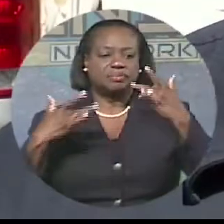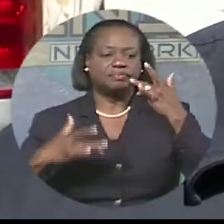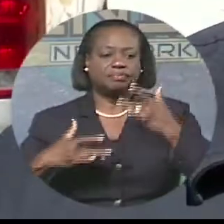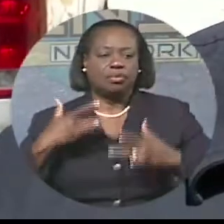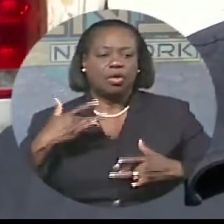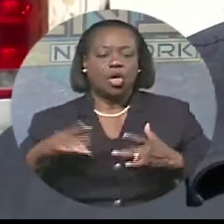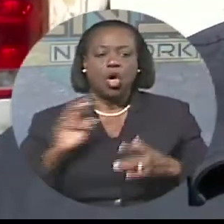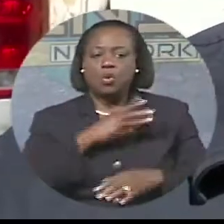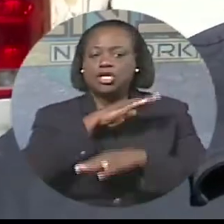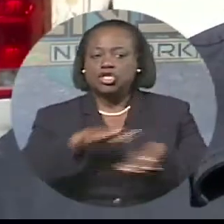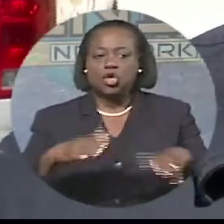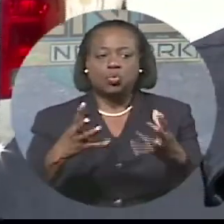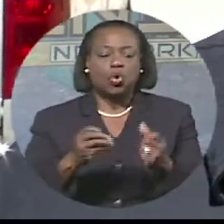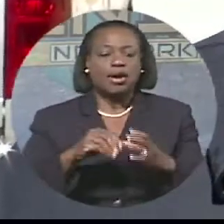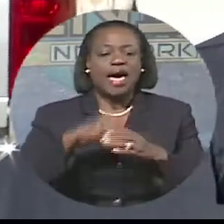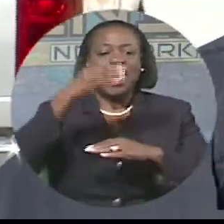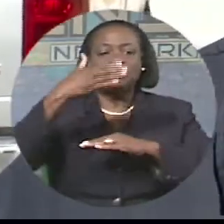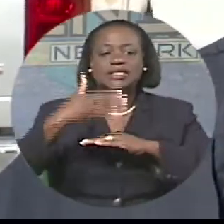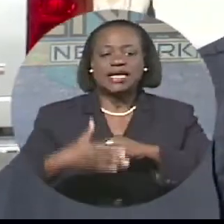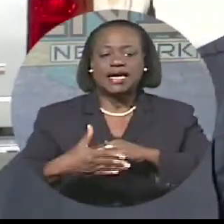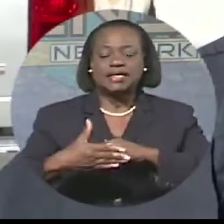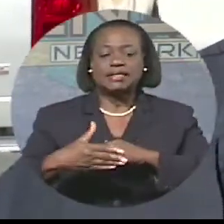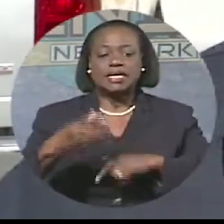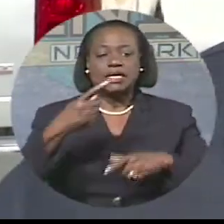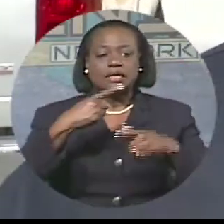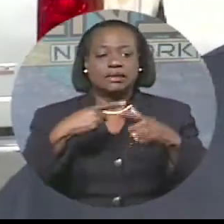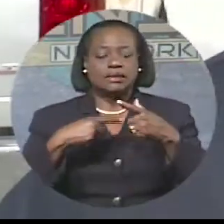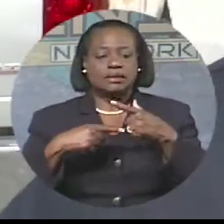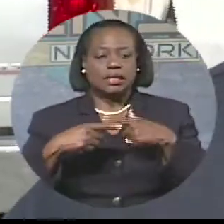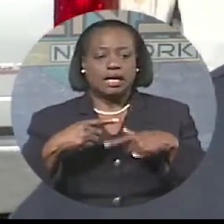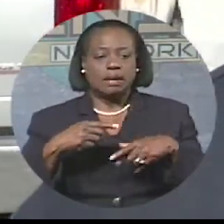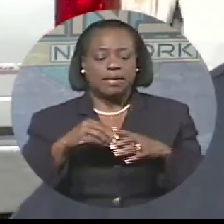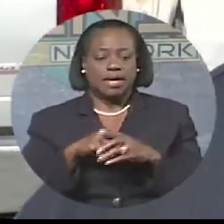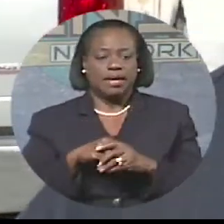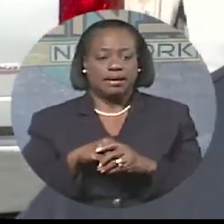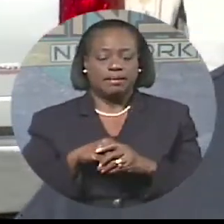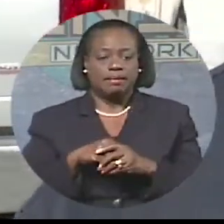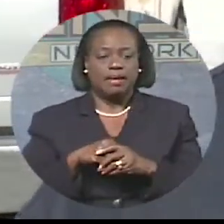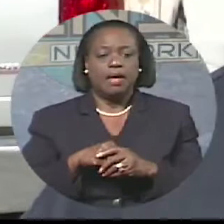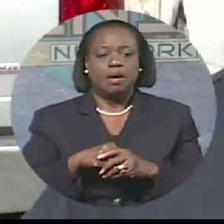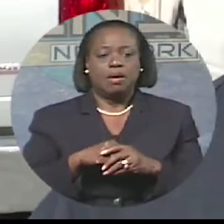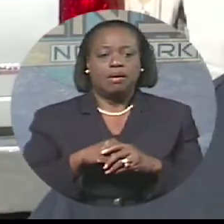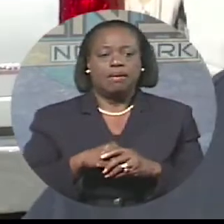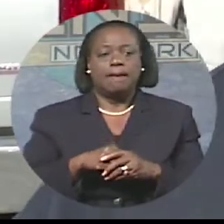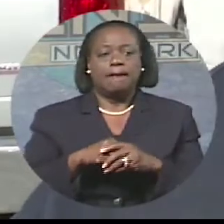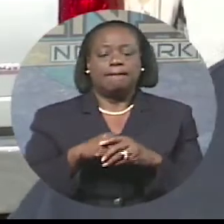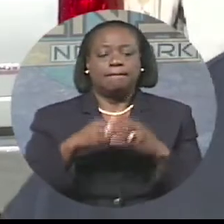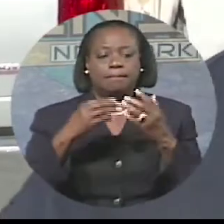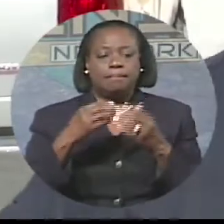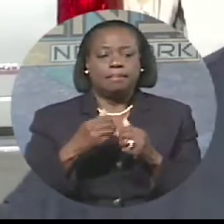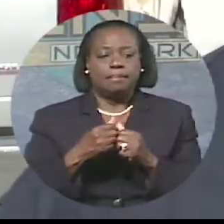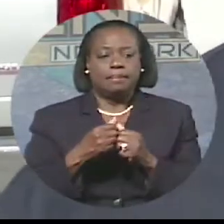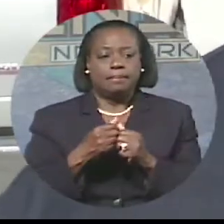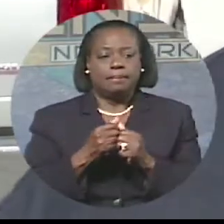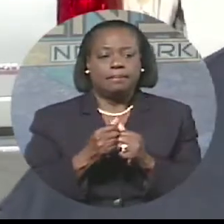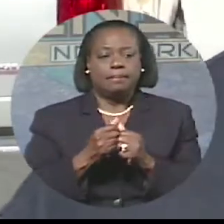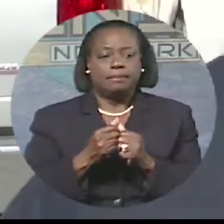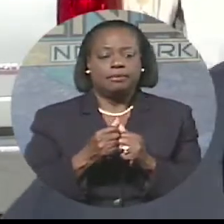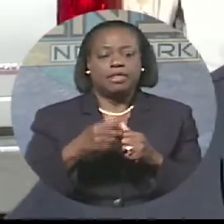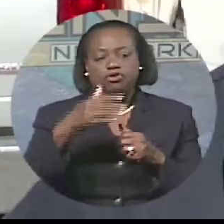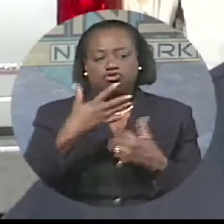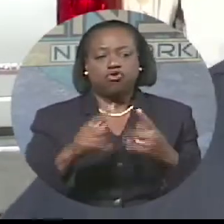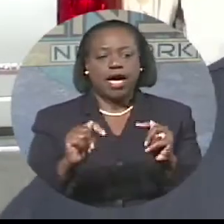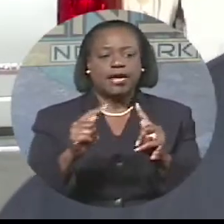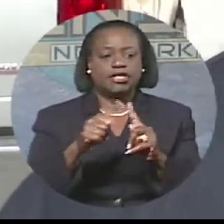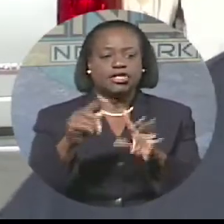know, all of a sudden they realize that it's an $80 million industry or a $40 million industry. Now all of a sudden they're coming in trying to